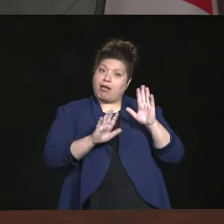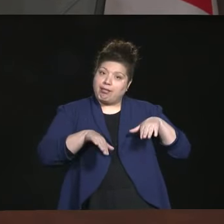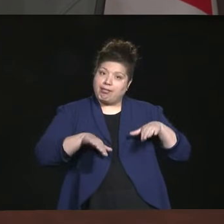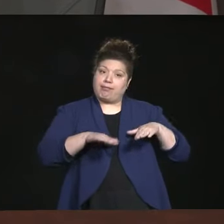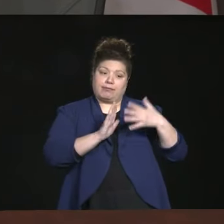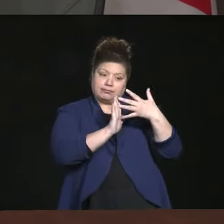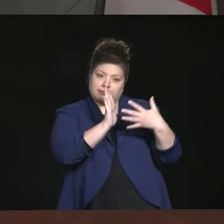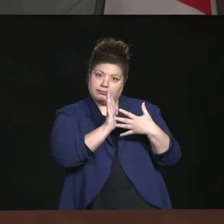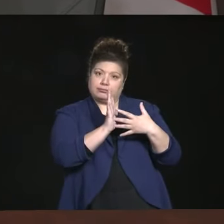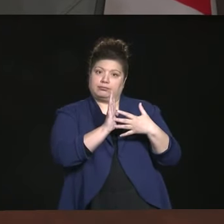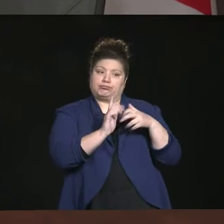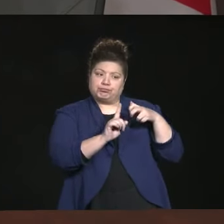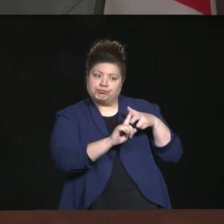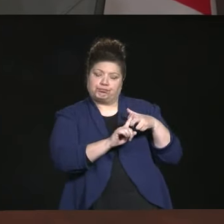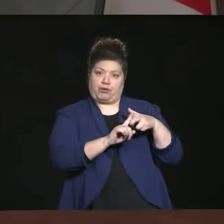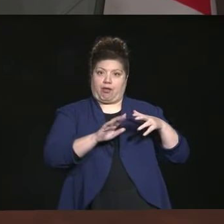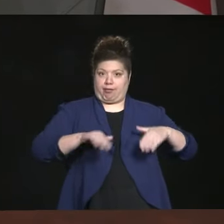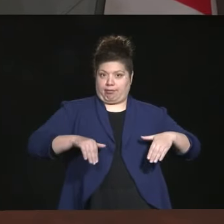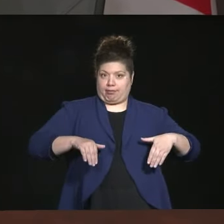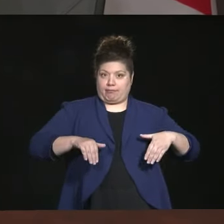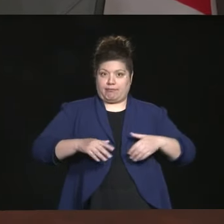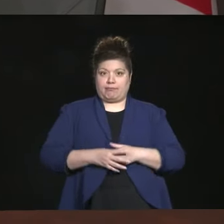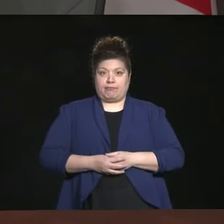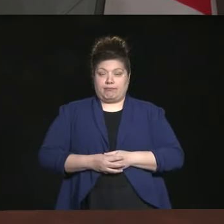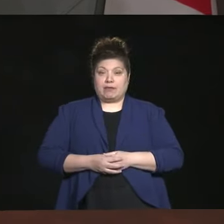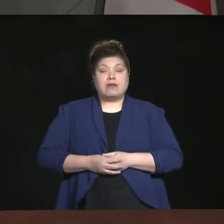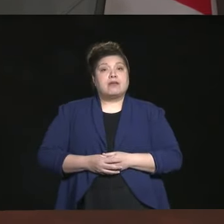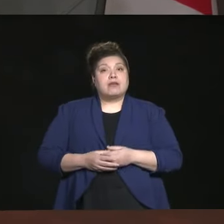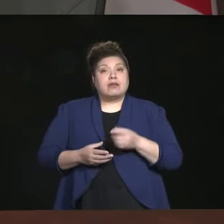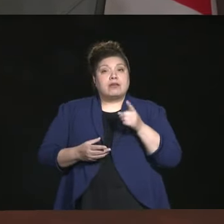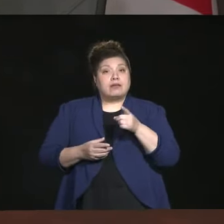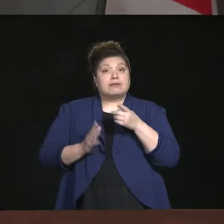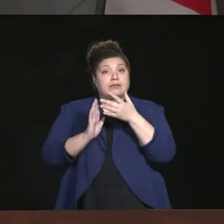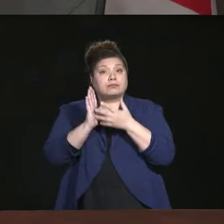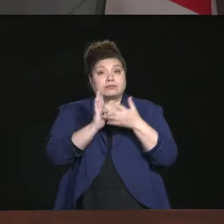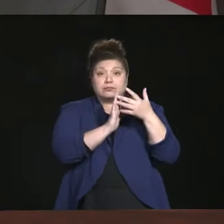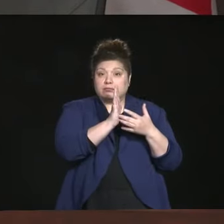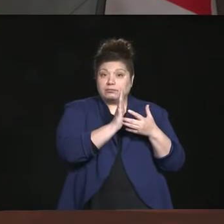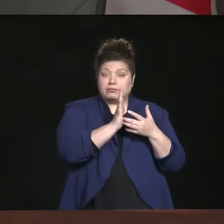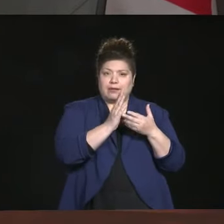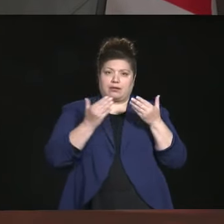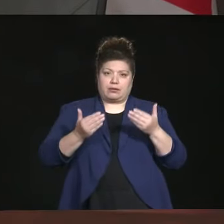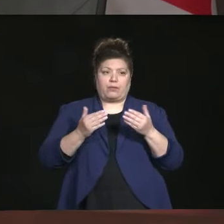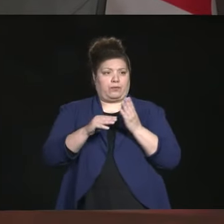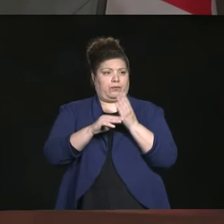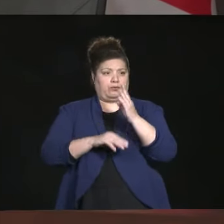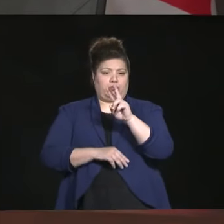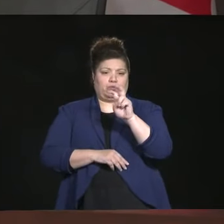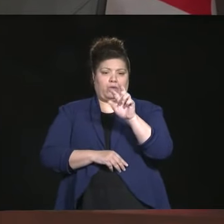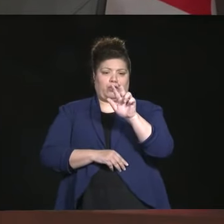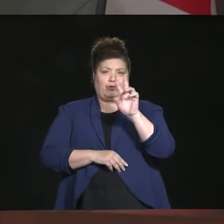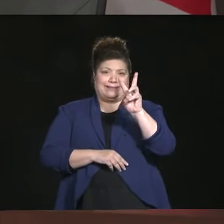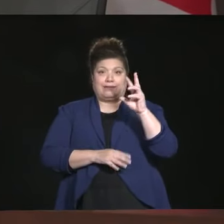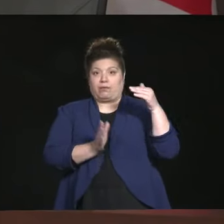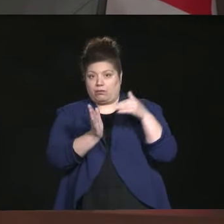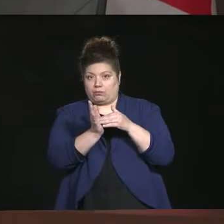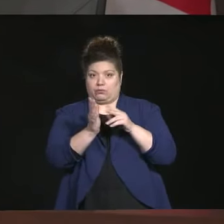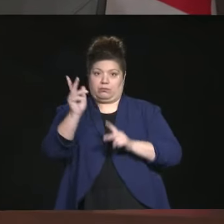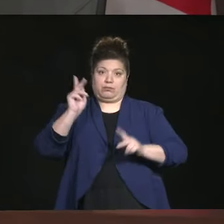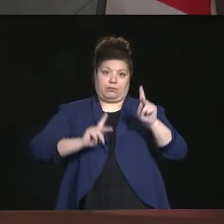So we now have completed tests for over 236,000 people in Canada, with